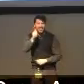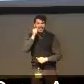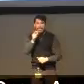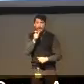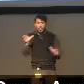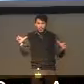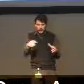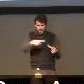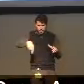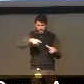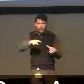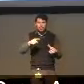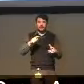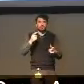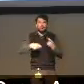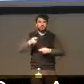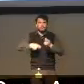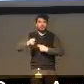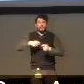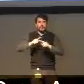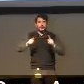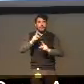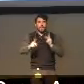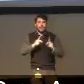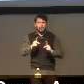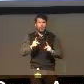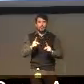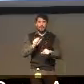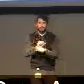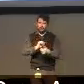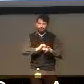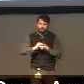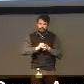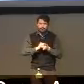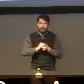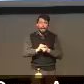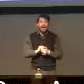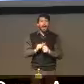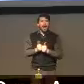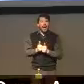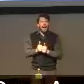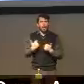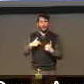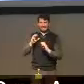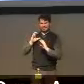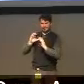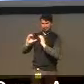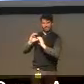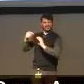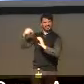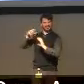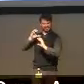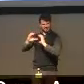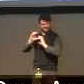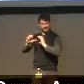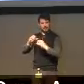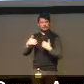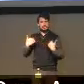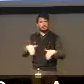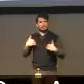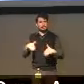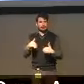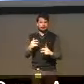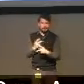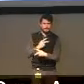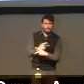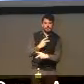together. Another one of our challenges was communicating inside the negative pressure rooms. So we had to go through some trial and errors with using the